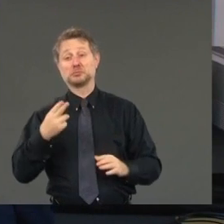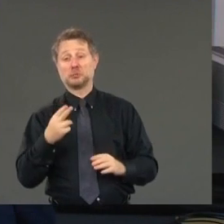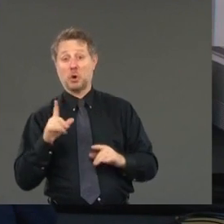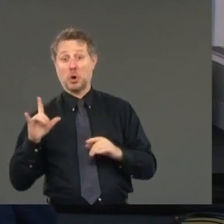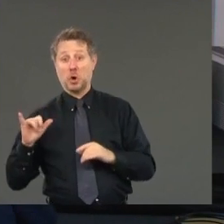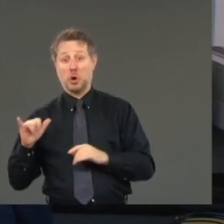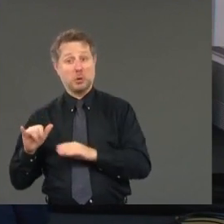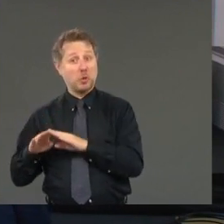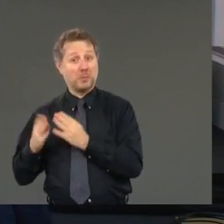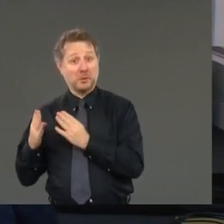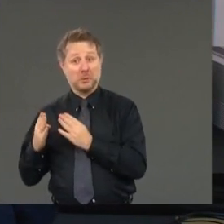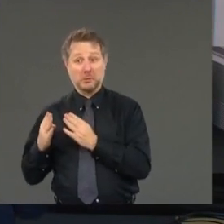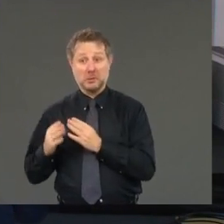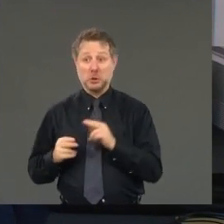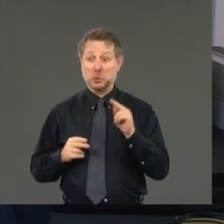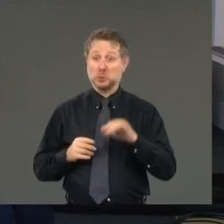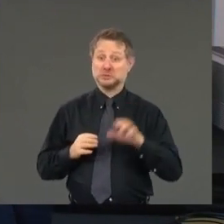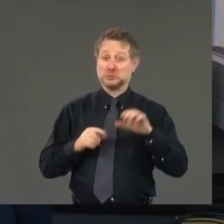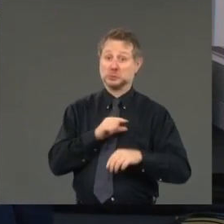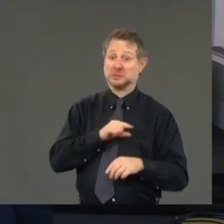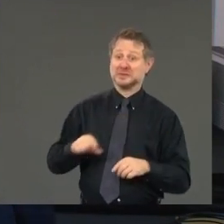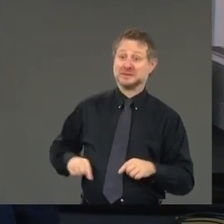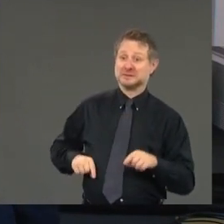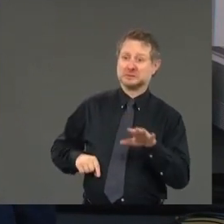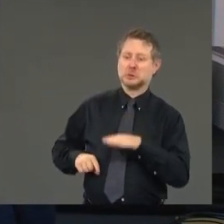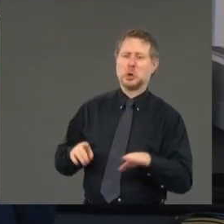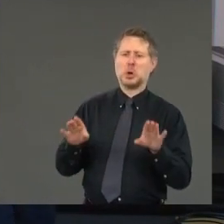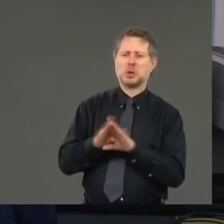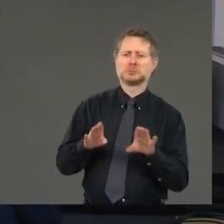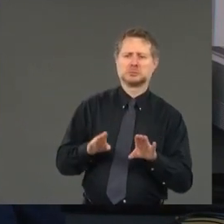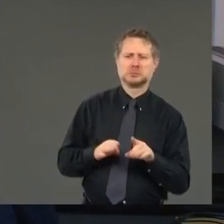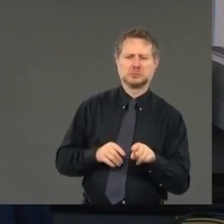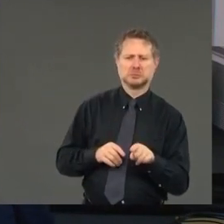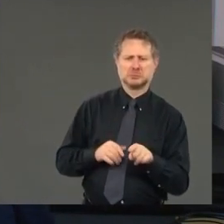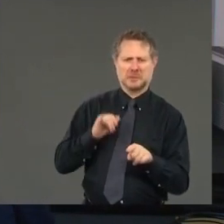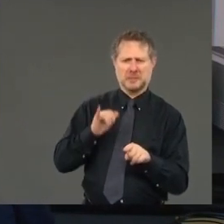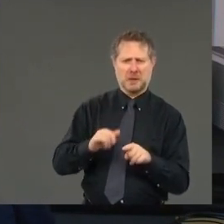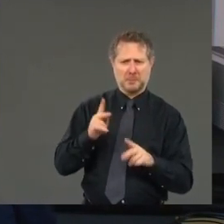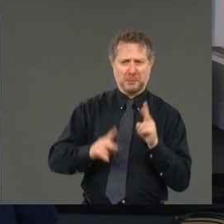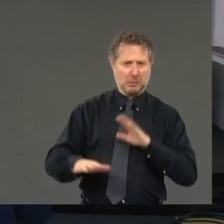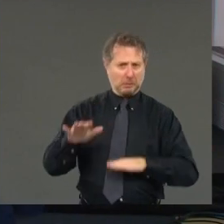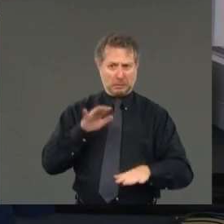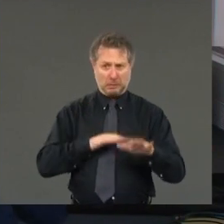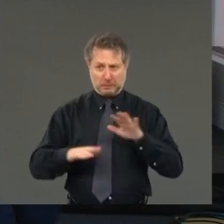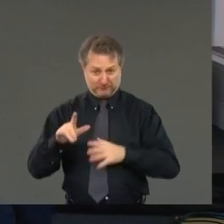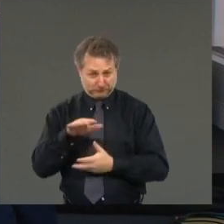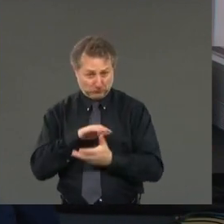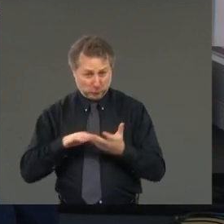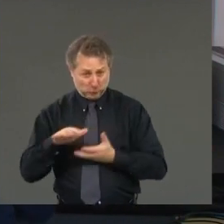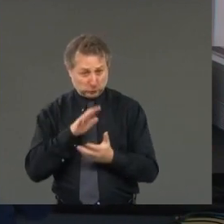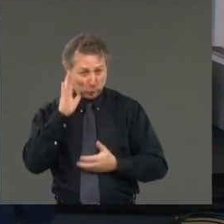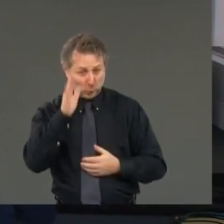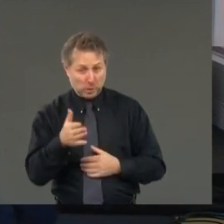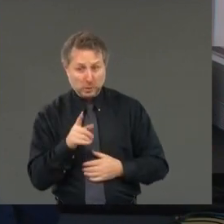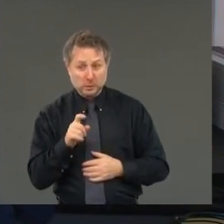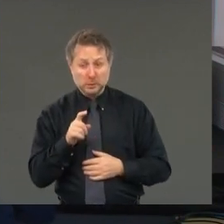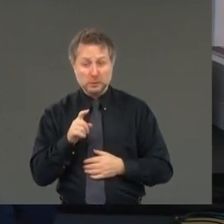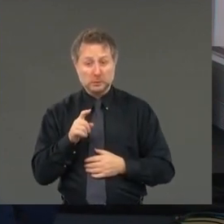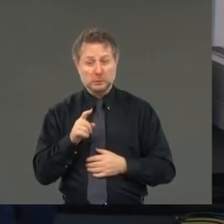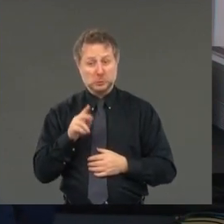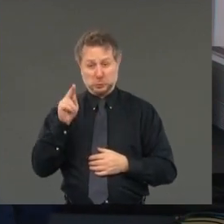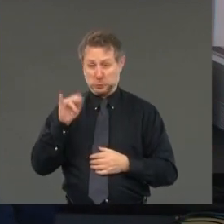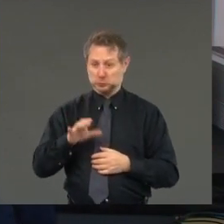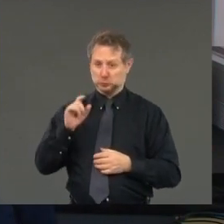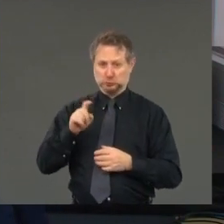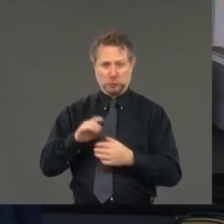city beaches in Queens, right next door, will not be. Is that going to lead to confusion and possibly chaos? Do you feel as though the city should be coordinated with the state